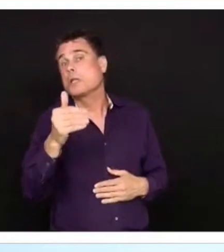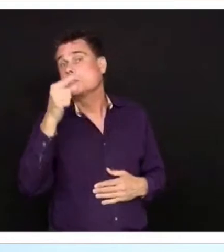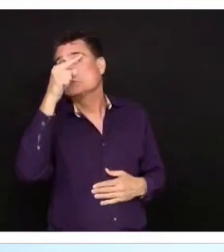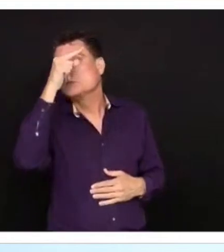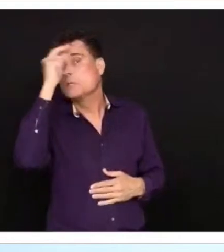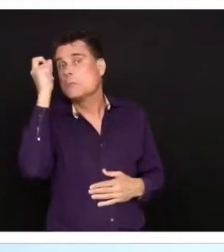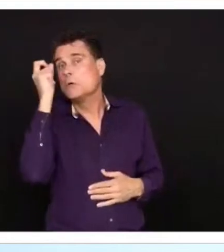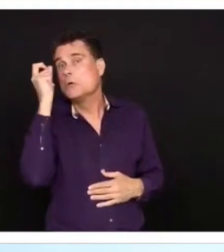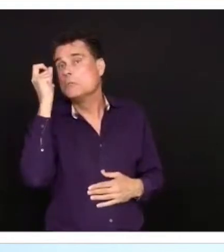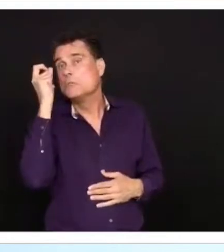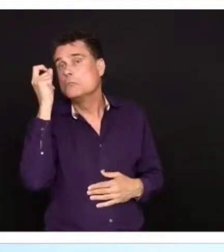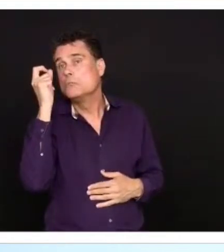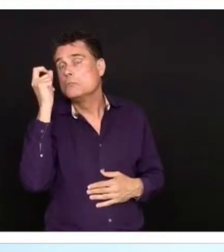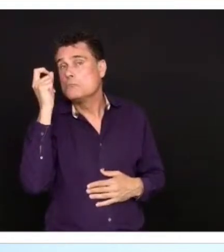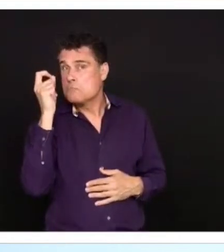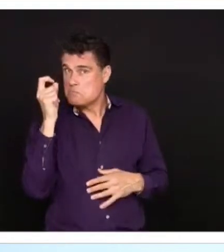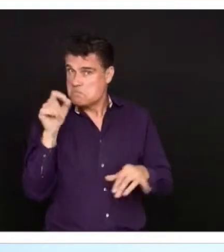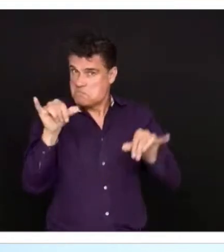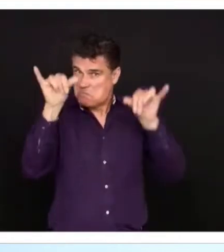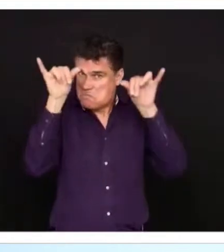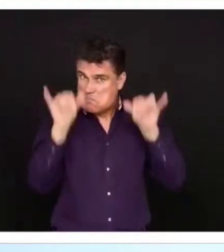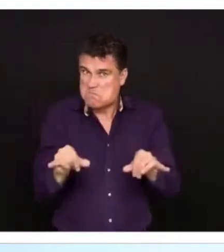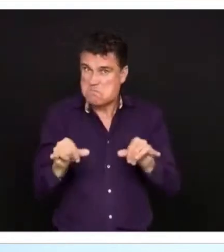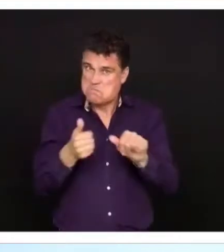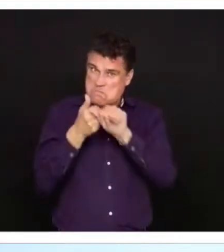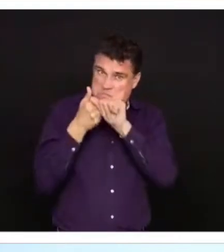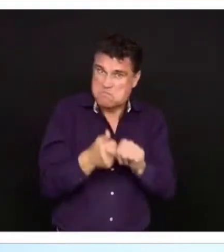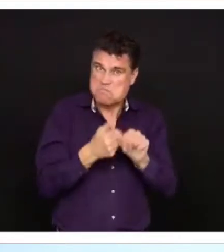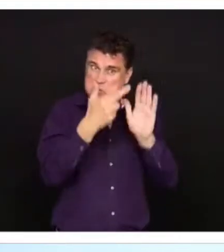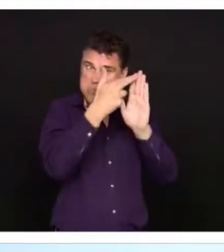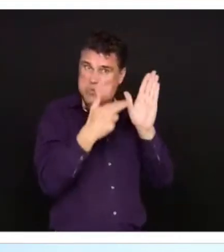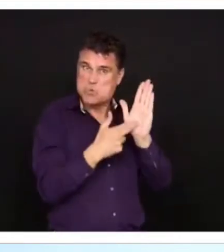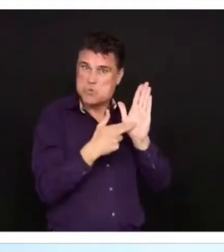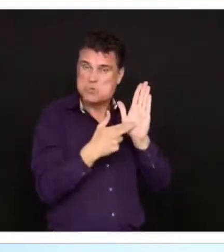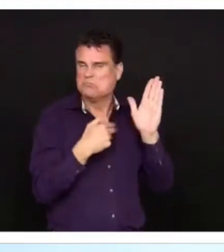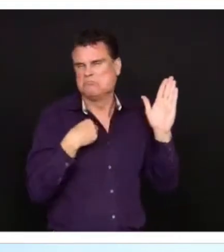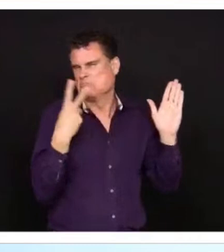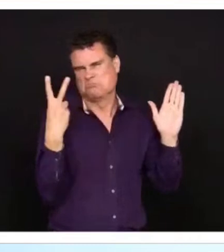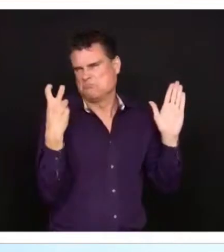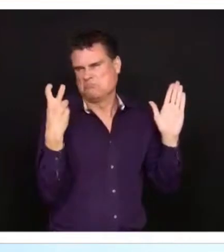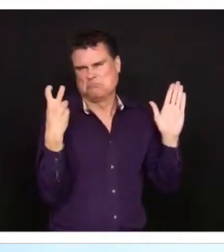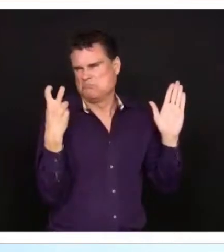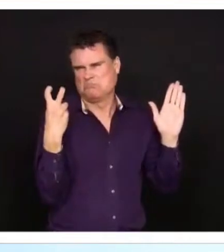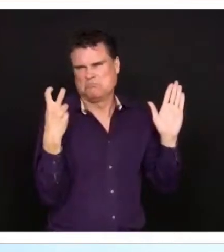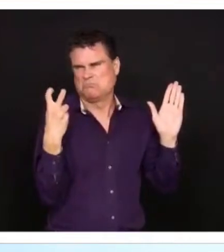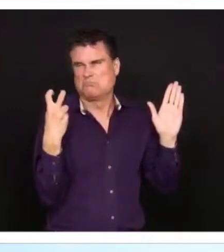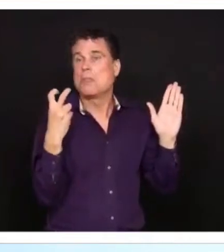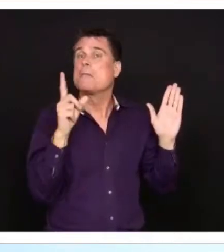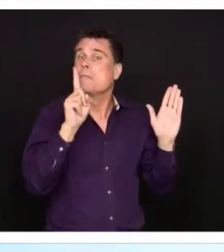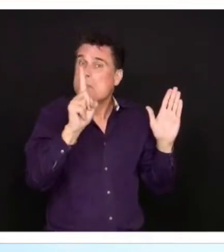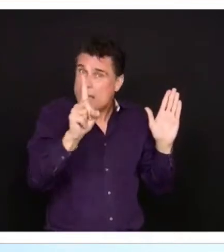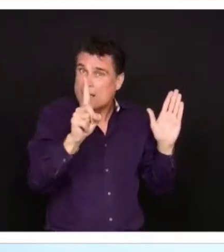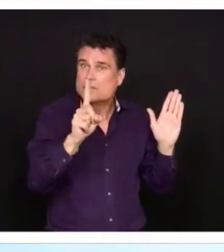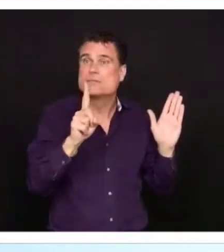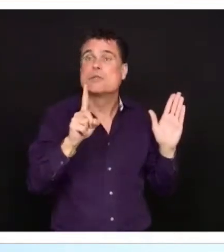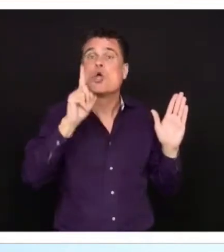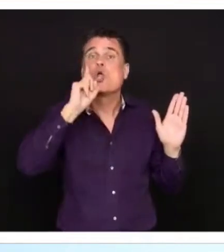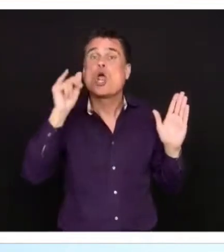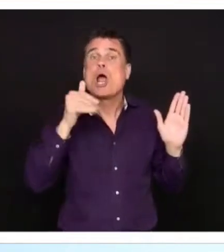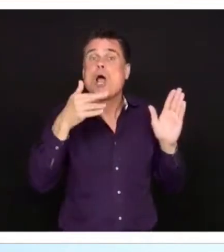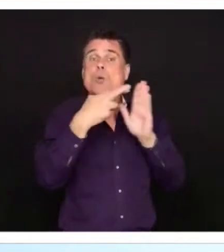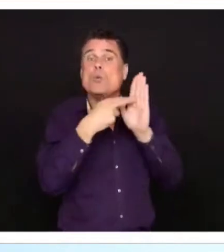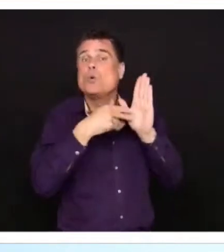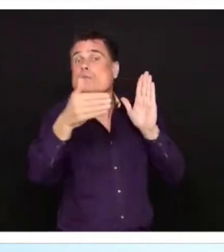be presenting to you, and that's what we'll be sharing with you, and we'll be going through this together. In terms of schooling, I know the